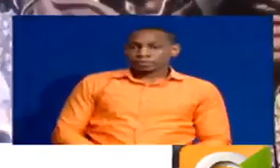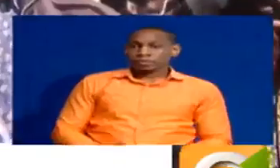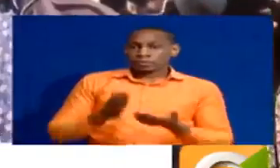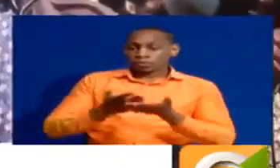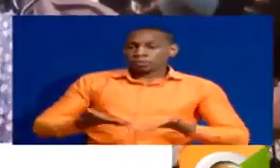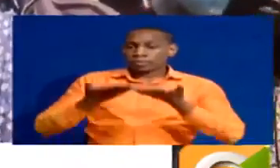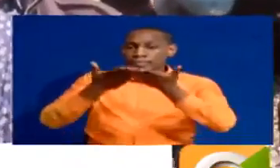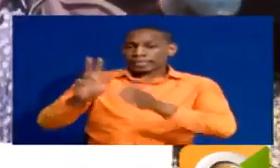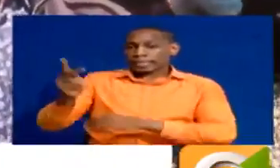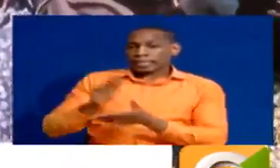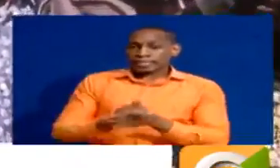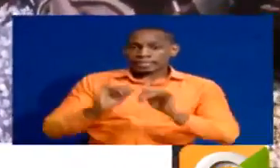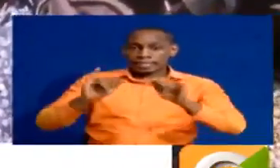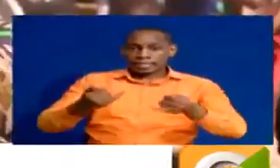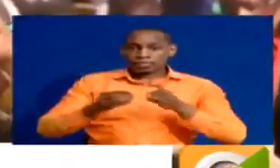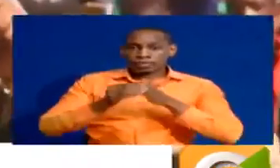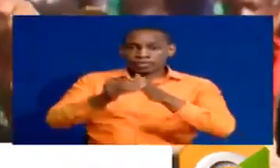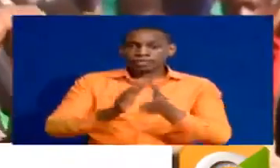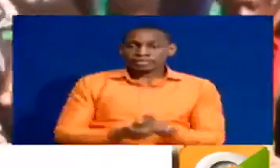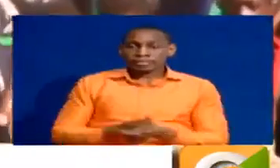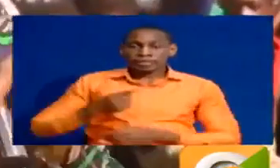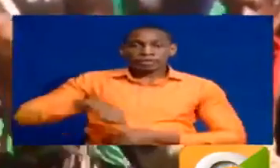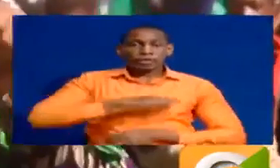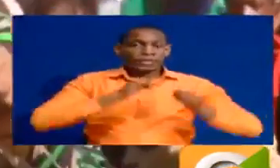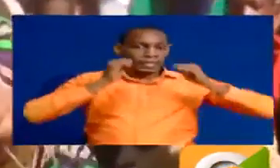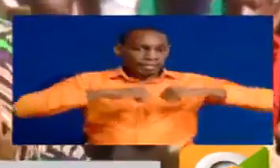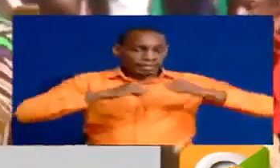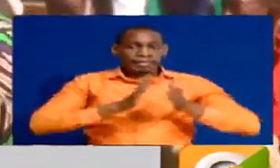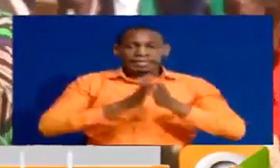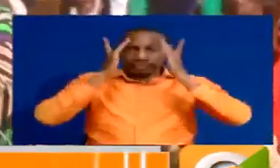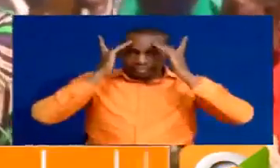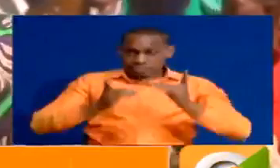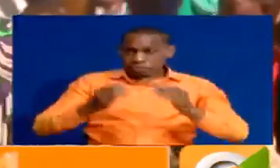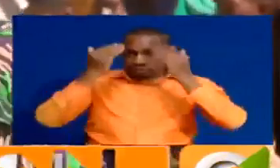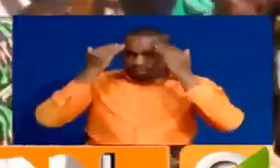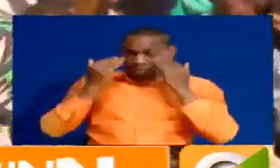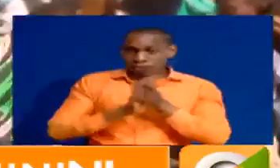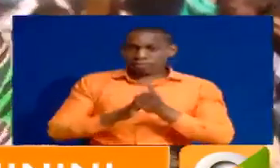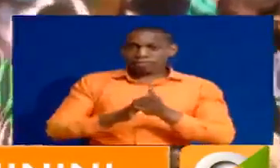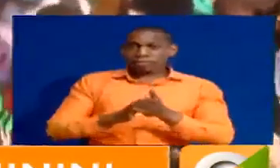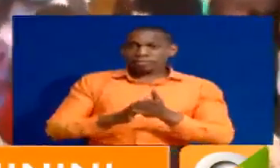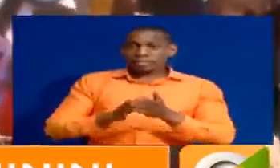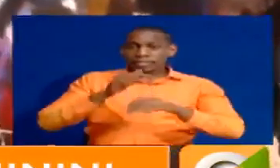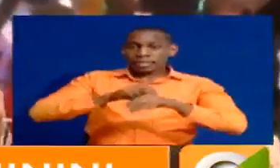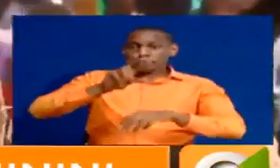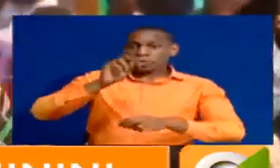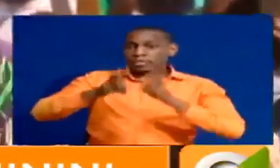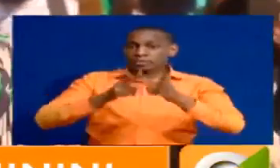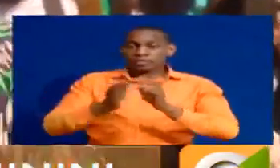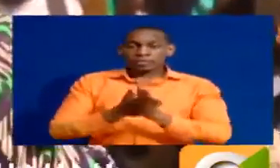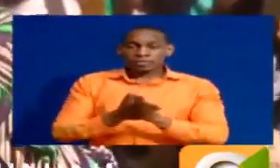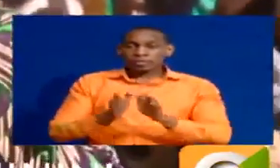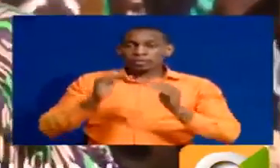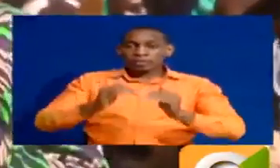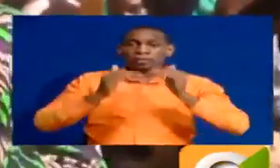we give Kenya a new leadership. Tukubaliane na hiyo ruling ili 2022.